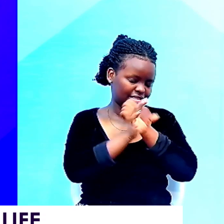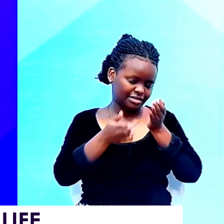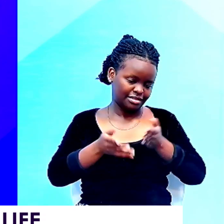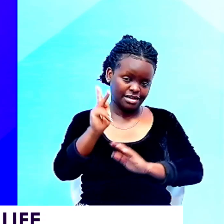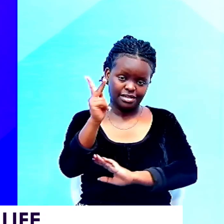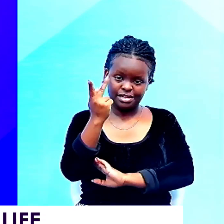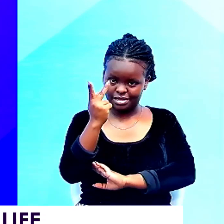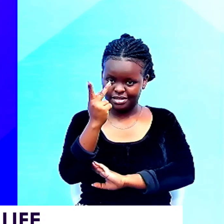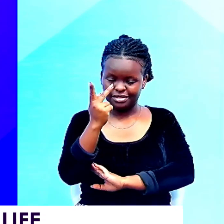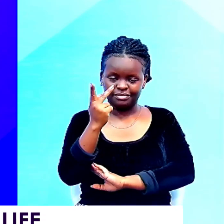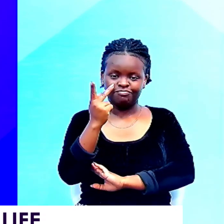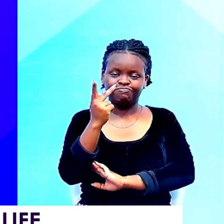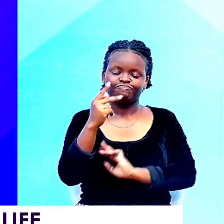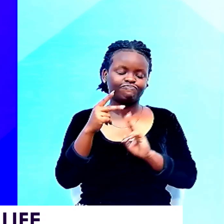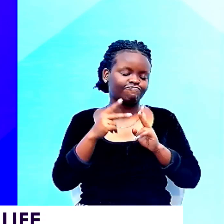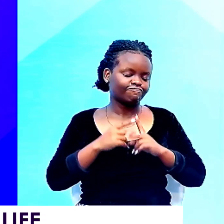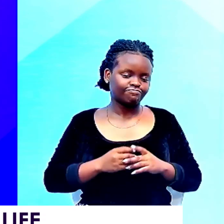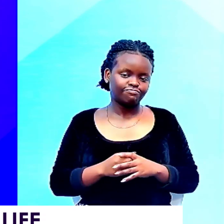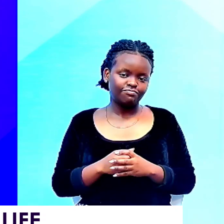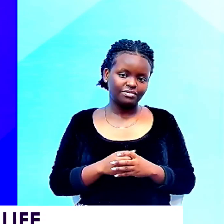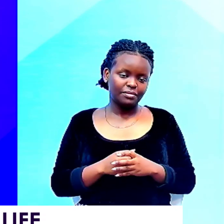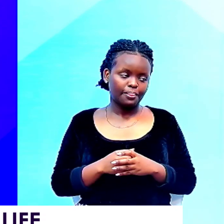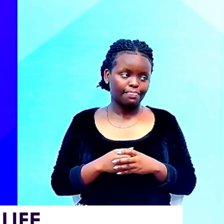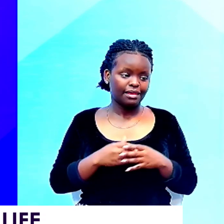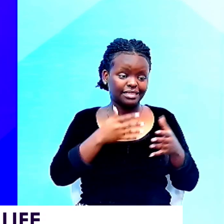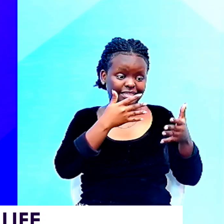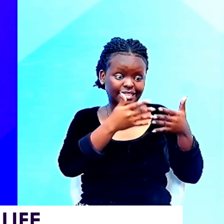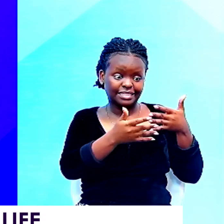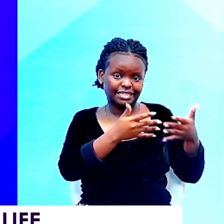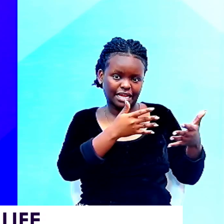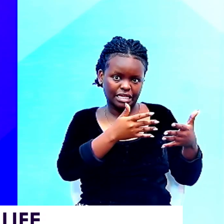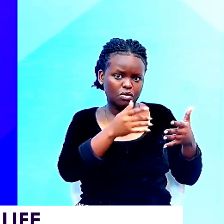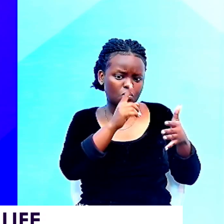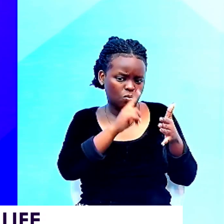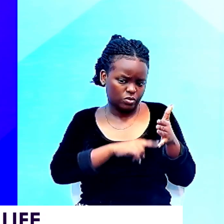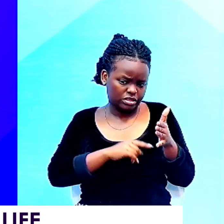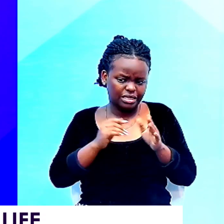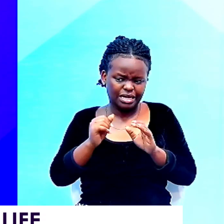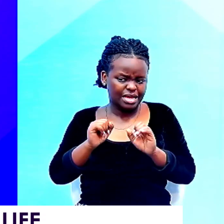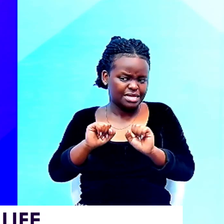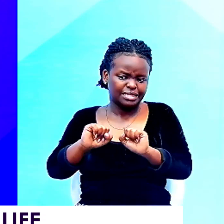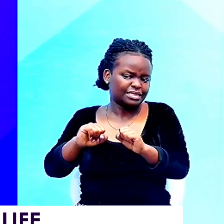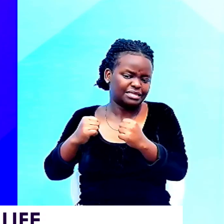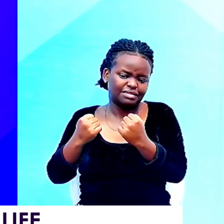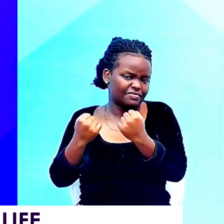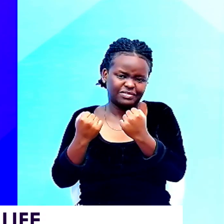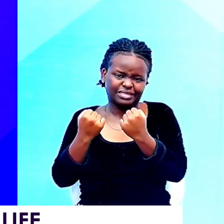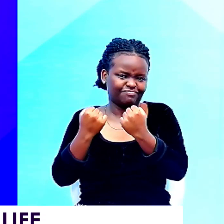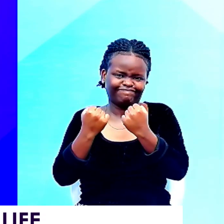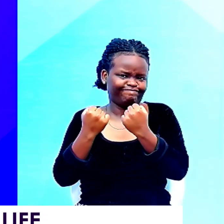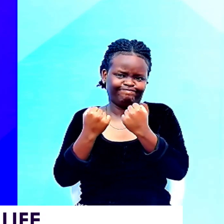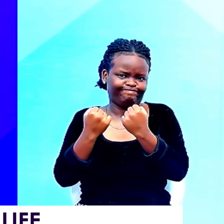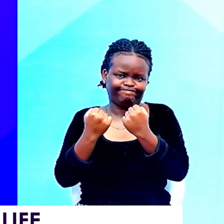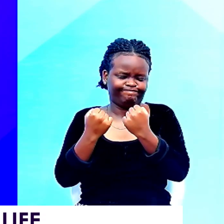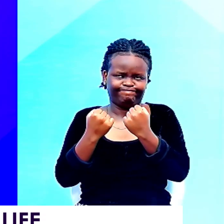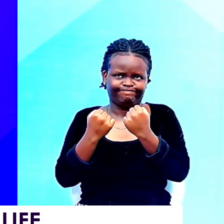a very sure sign that that safety is not very...